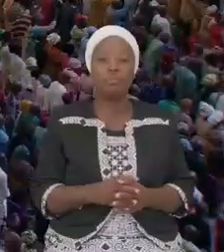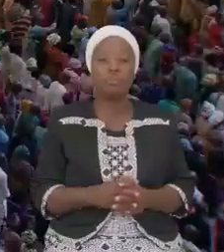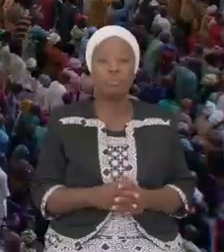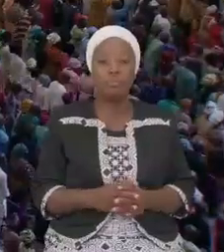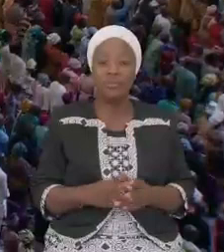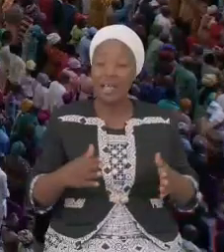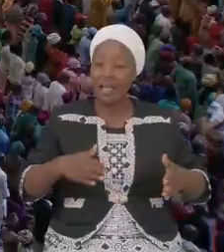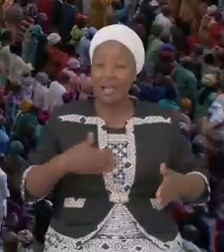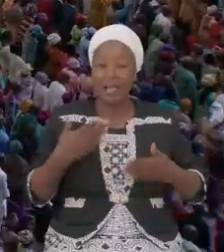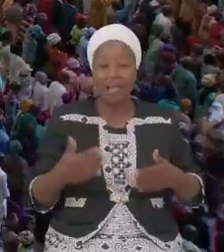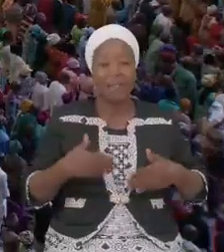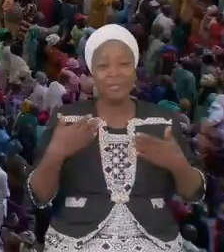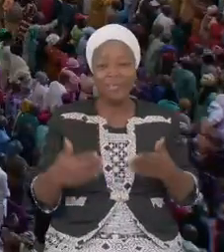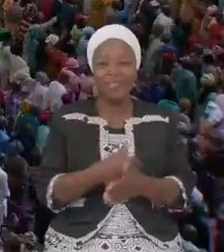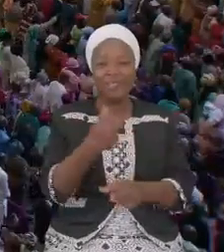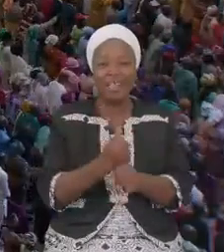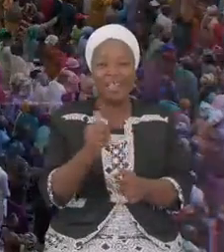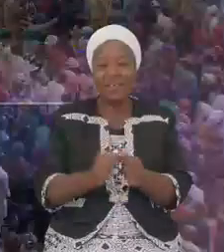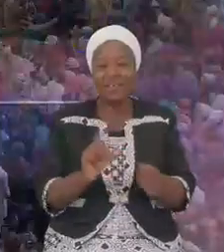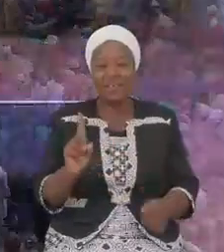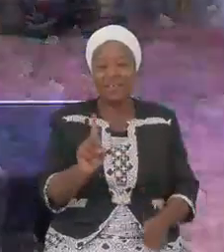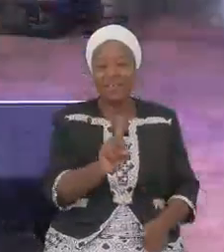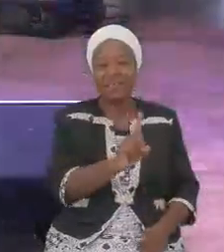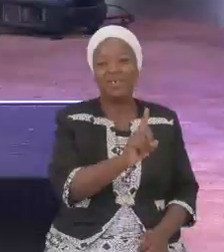Happy New Year, everyone.